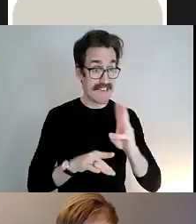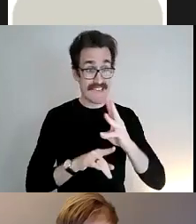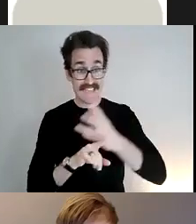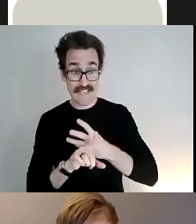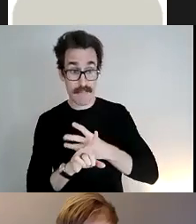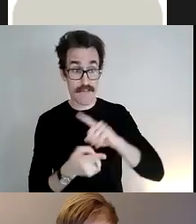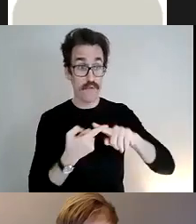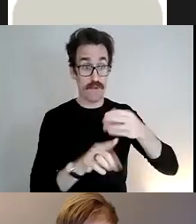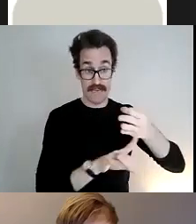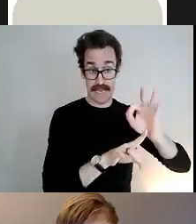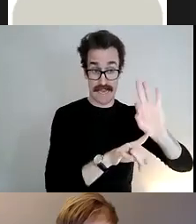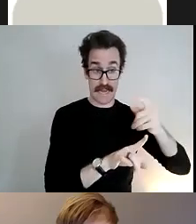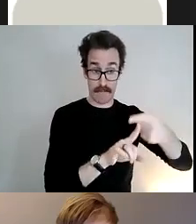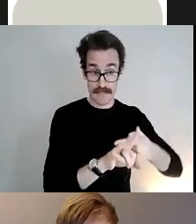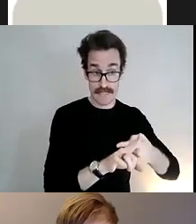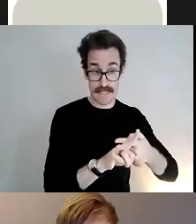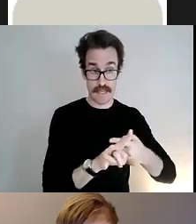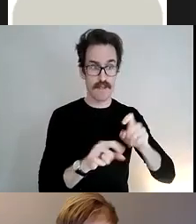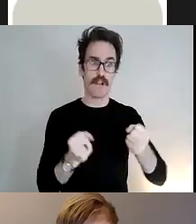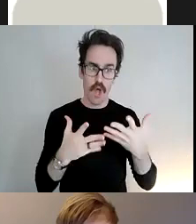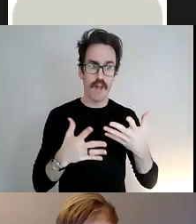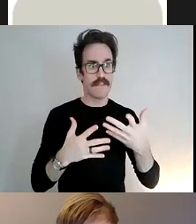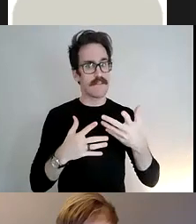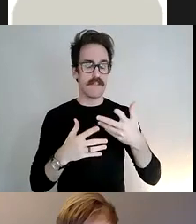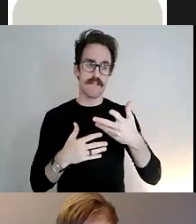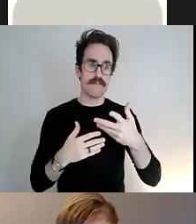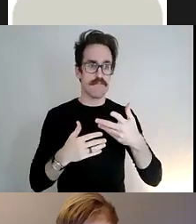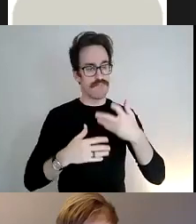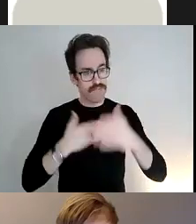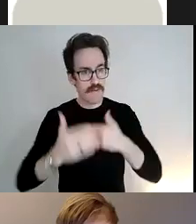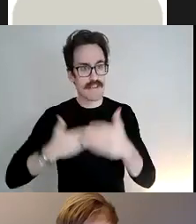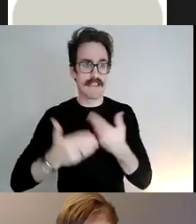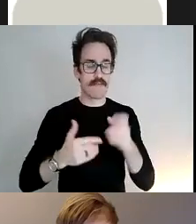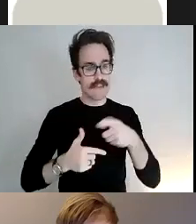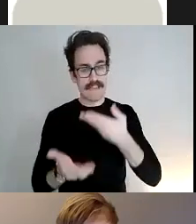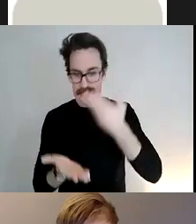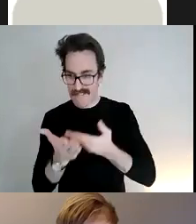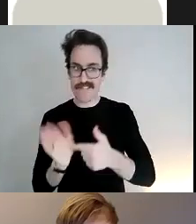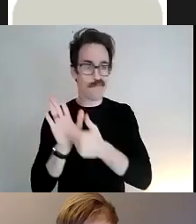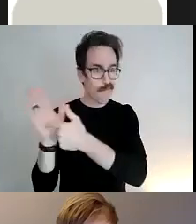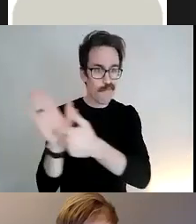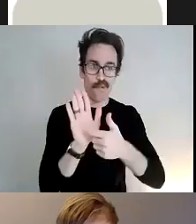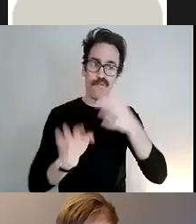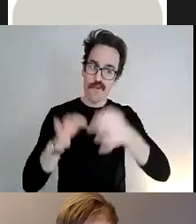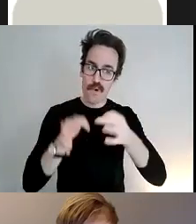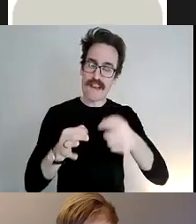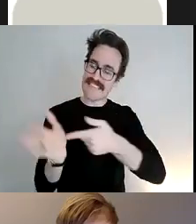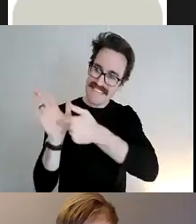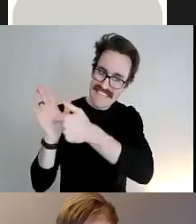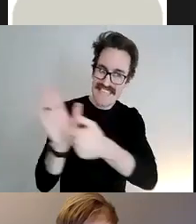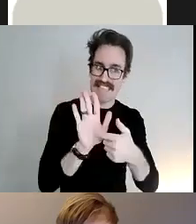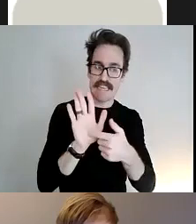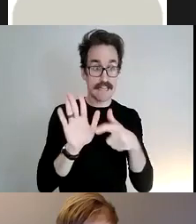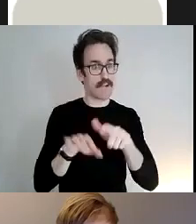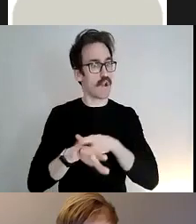to go to court, because it's a lengthy process. We need the evidence to be able to show a court. And that means getting documents and records, which takes a very long